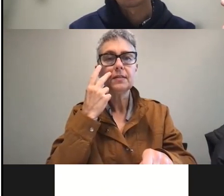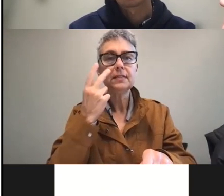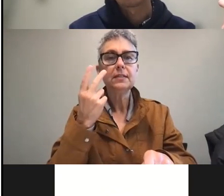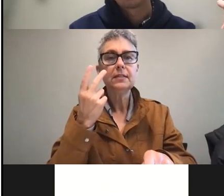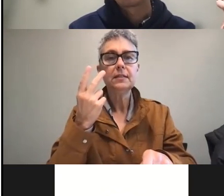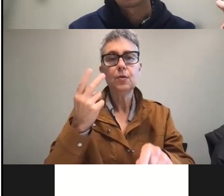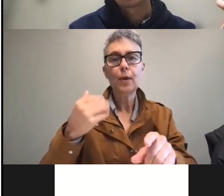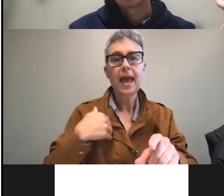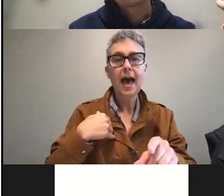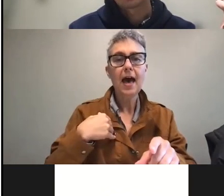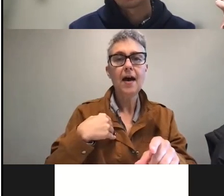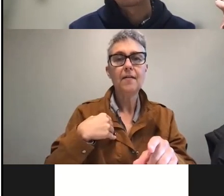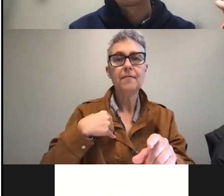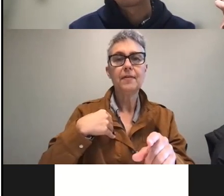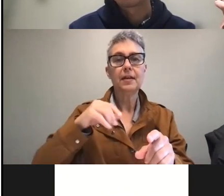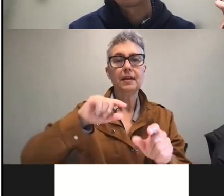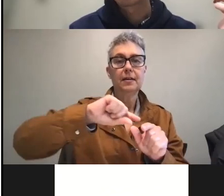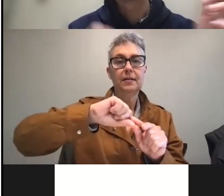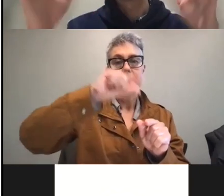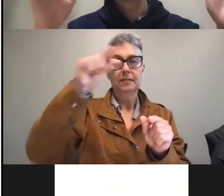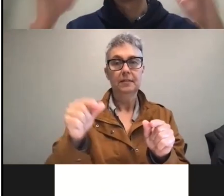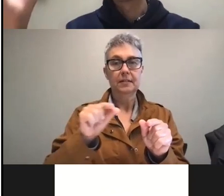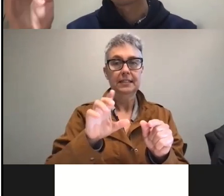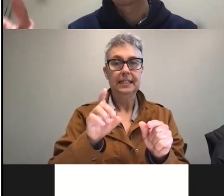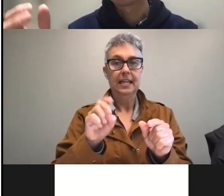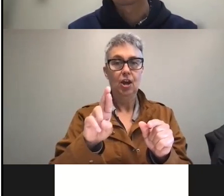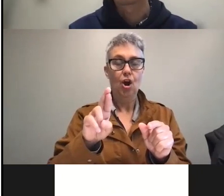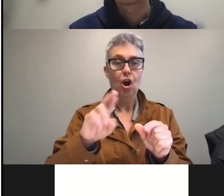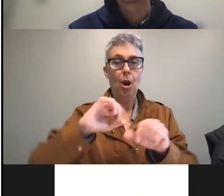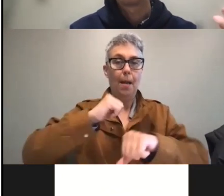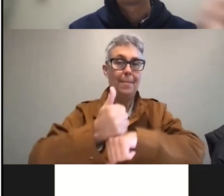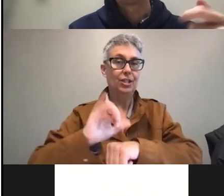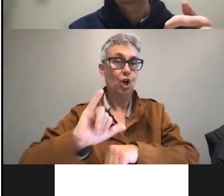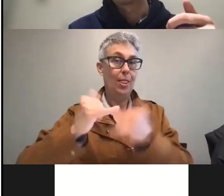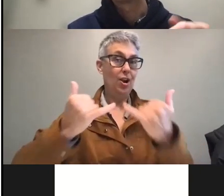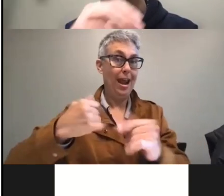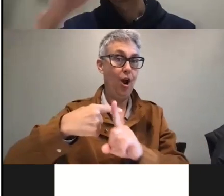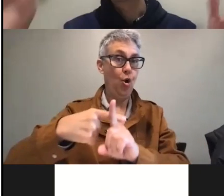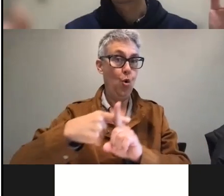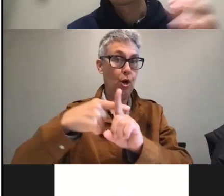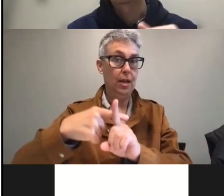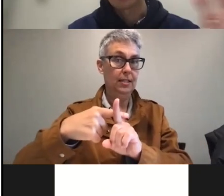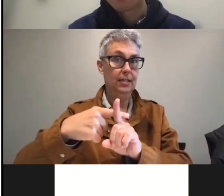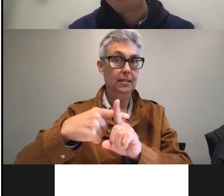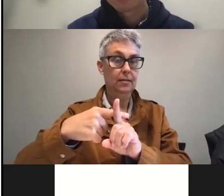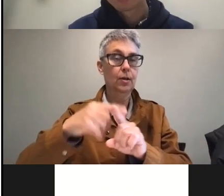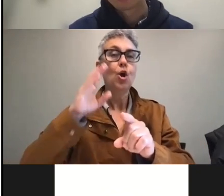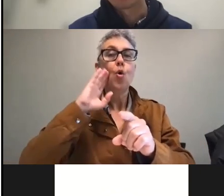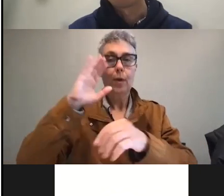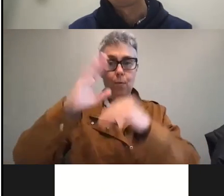the CDRs and their current, based on their current coordinates, will again, construct this